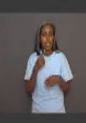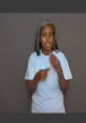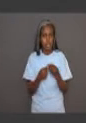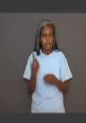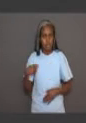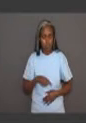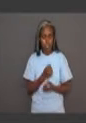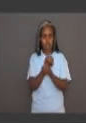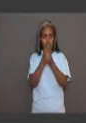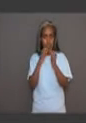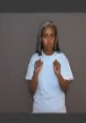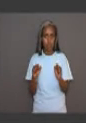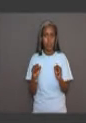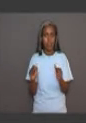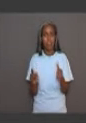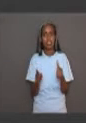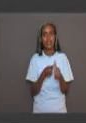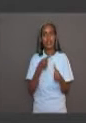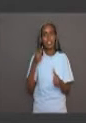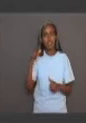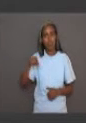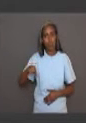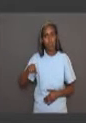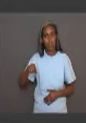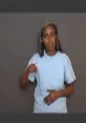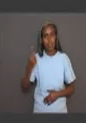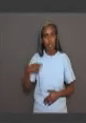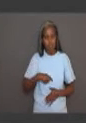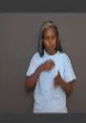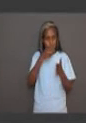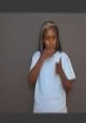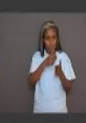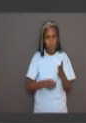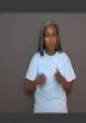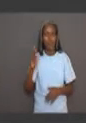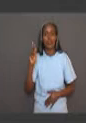Since we are solving for the first quartile, our